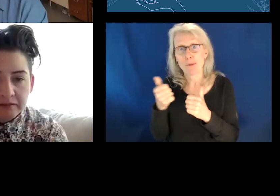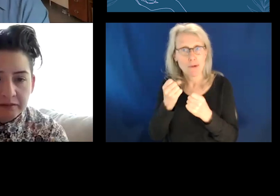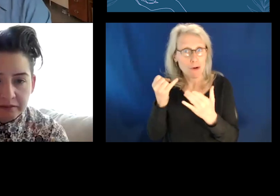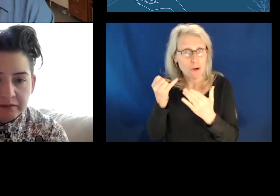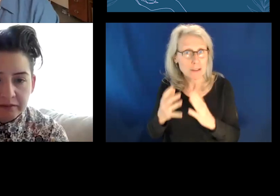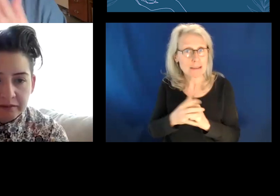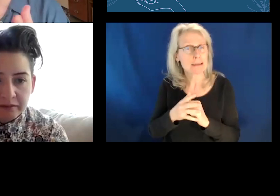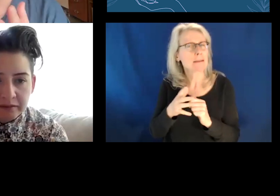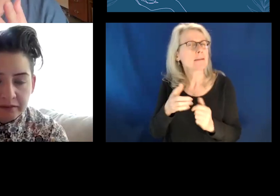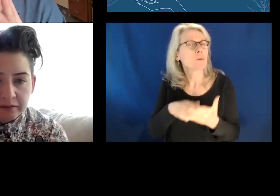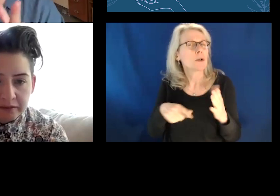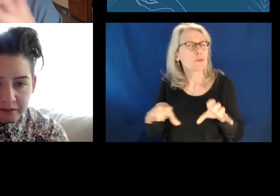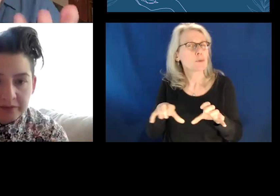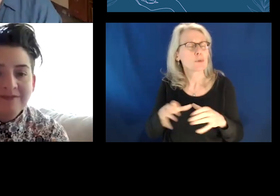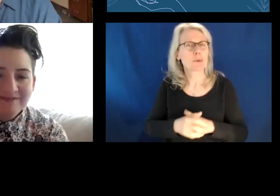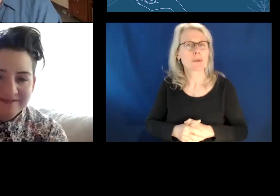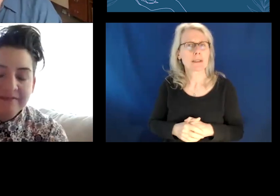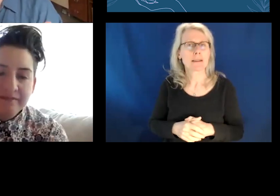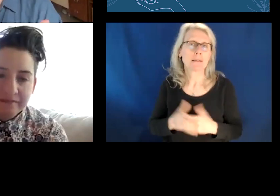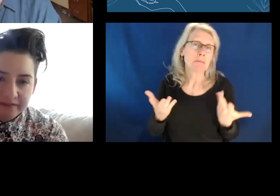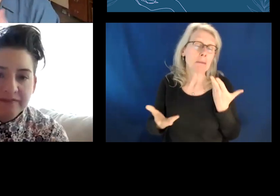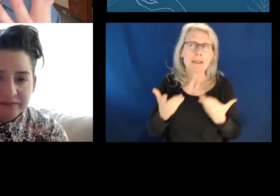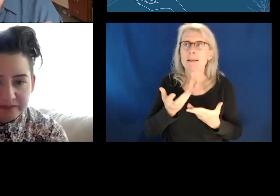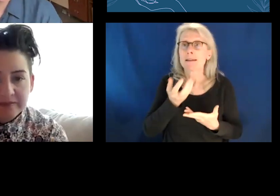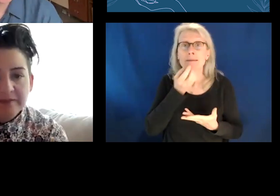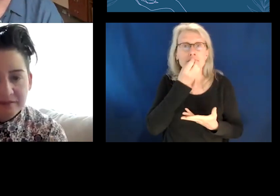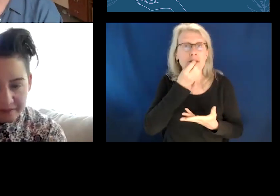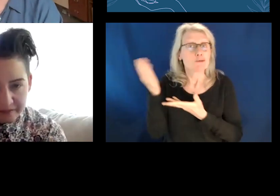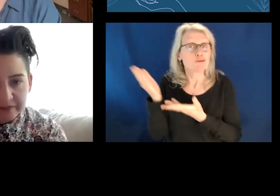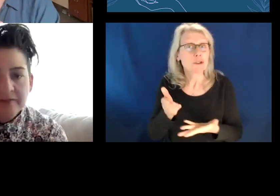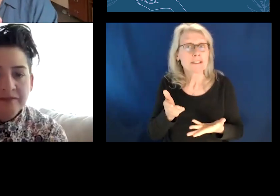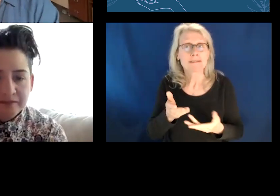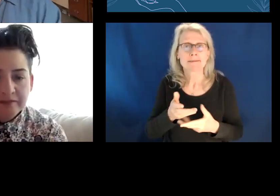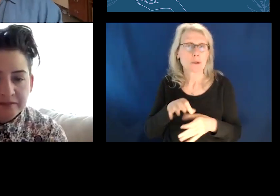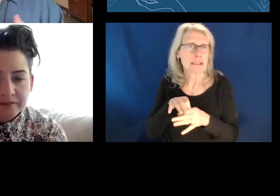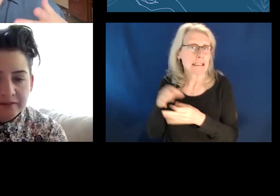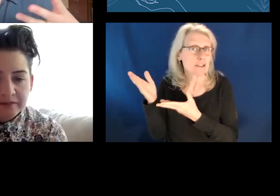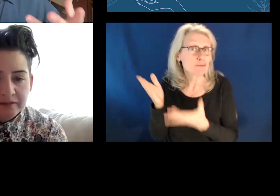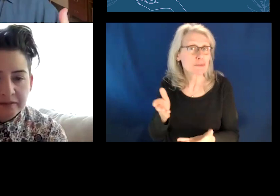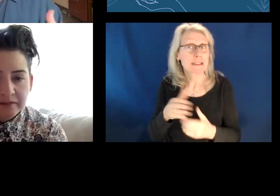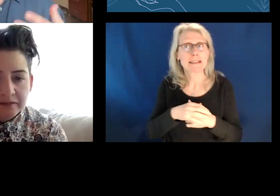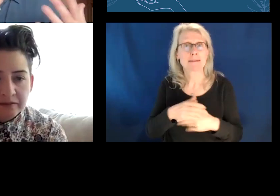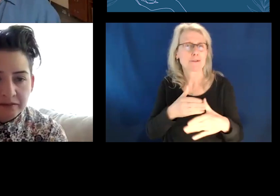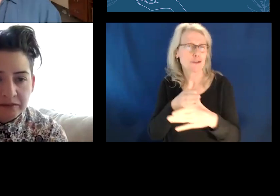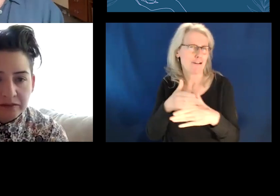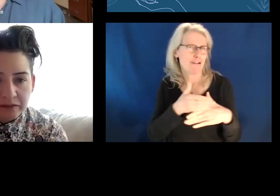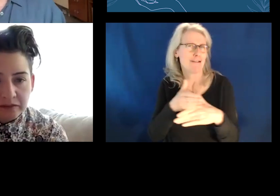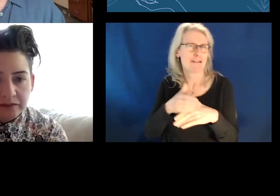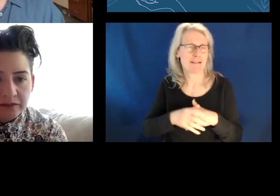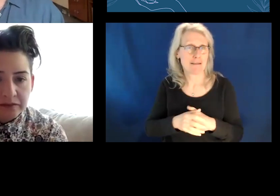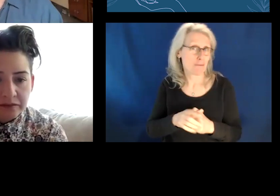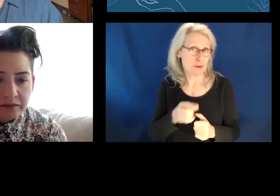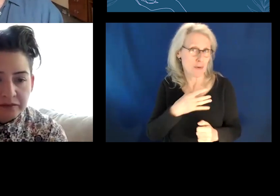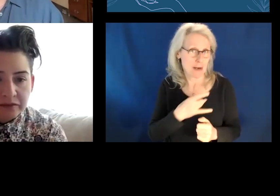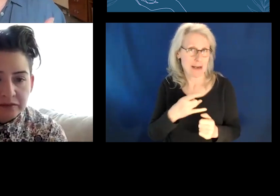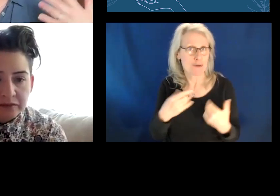think for a lot of us, meal sharing is one, or taking tea or these kinds of things. But there are things that you like to have inside